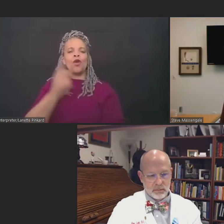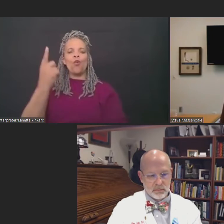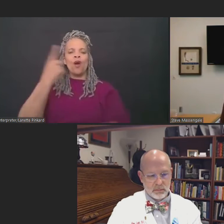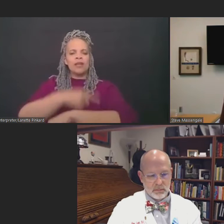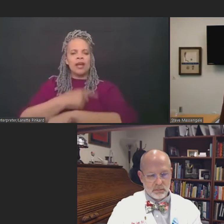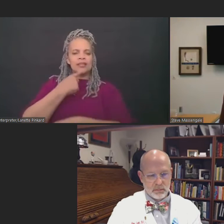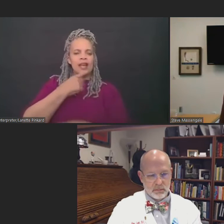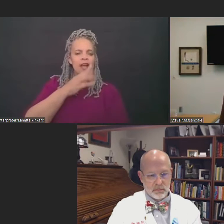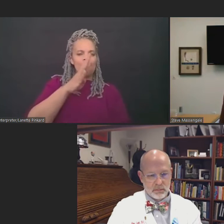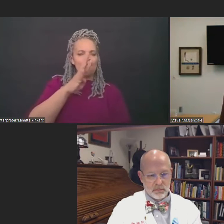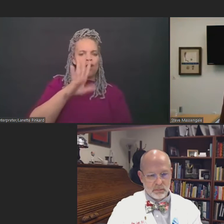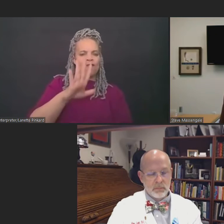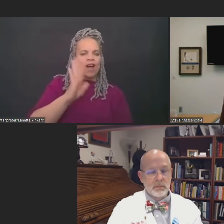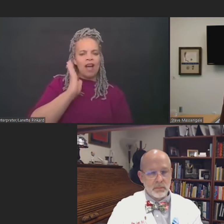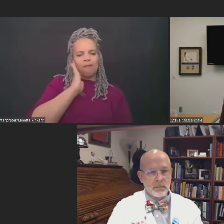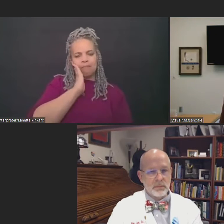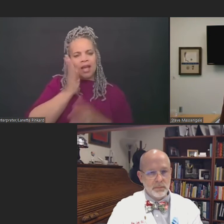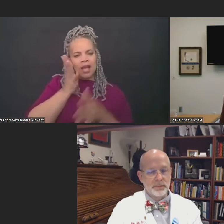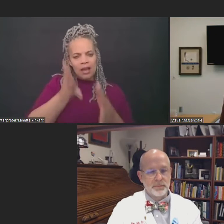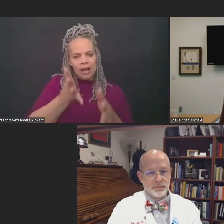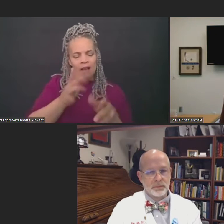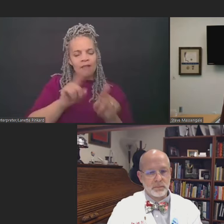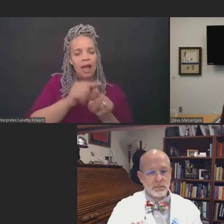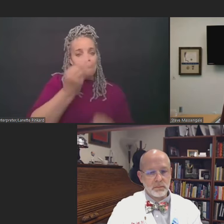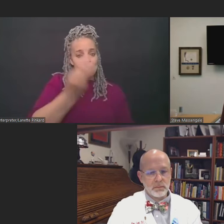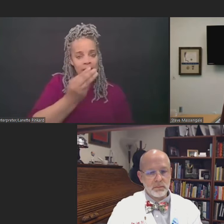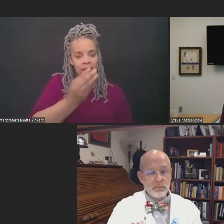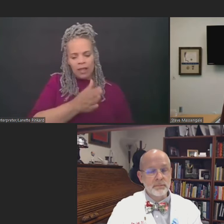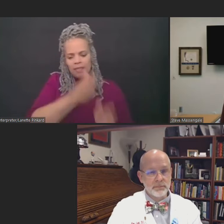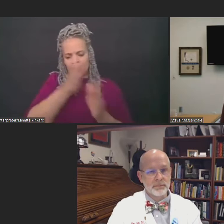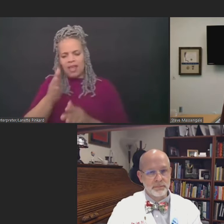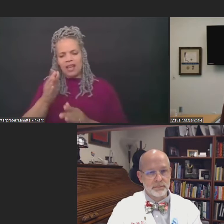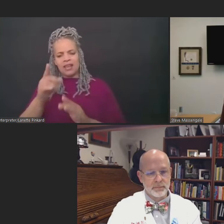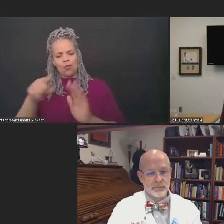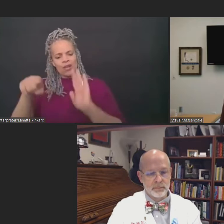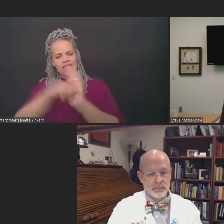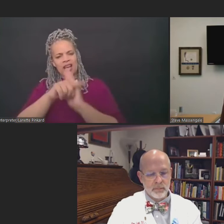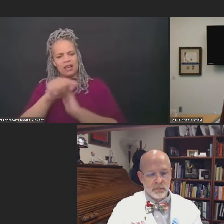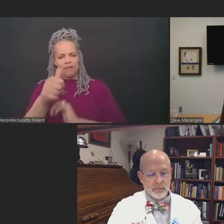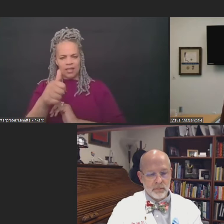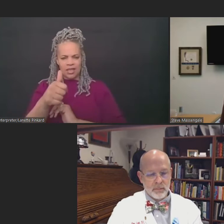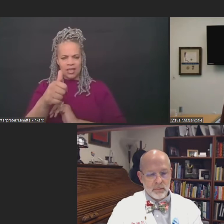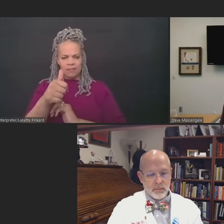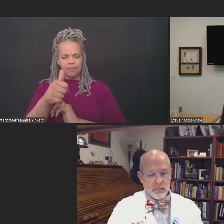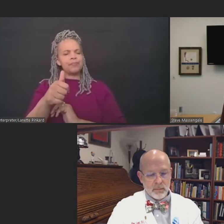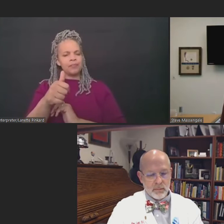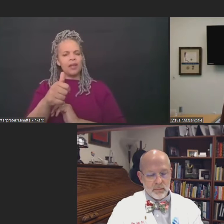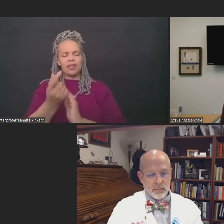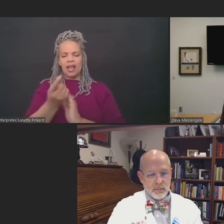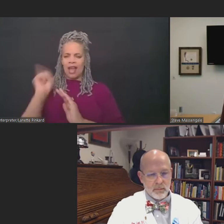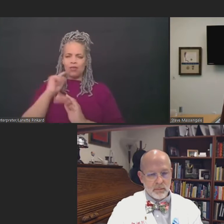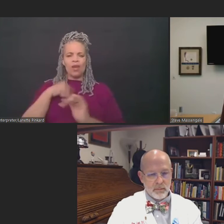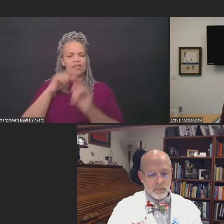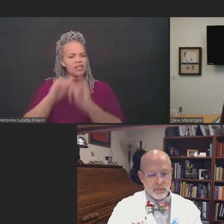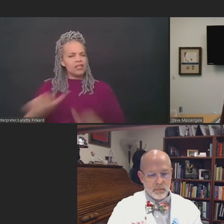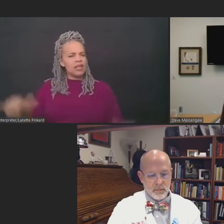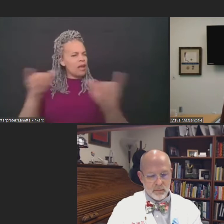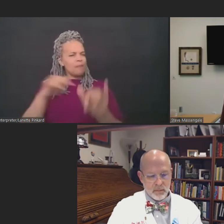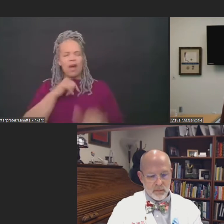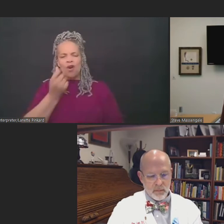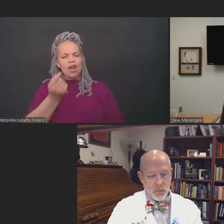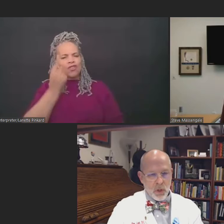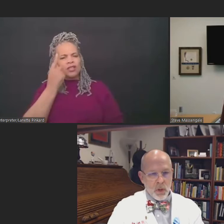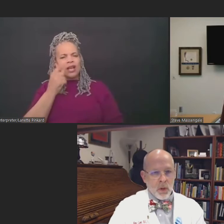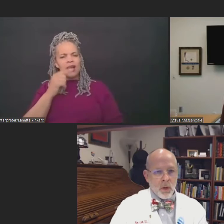there are 45 beds remaining as it was Monday, and then the next day it was -10. Mm-hmm. And then last week we had the same thing. I don't understand